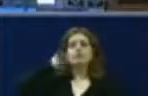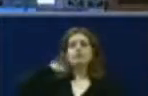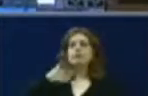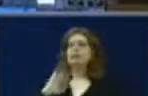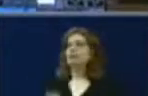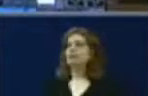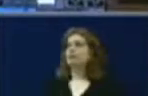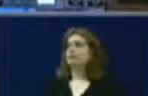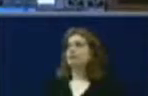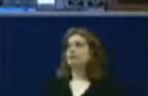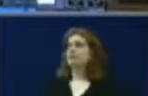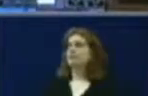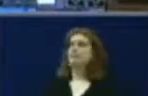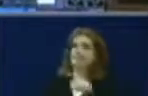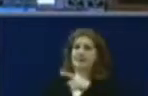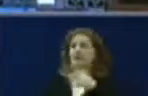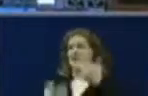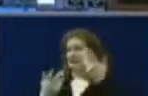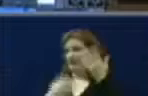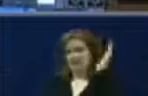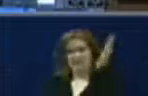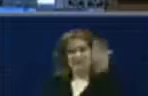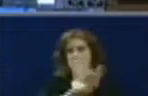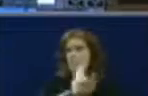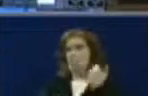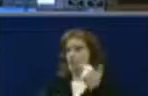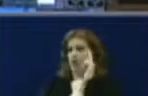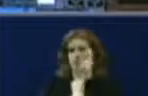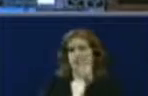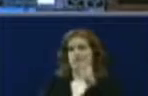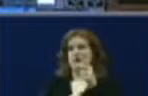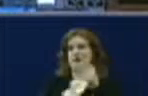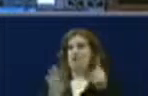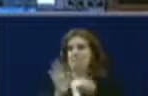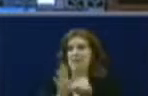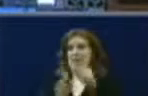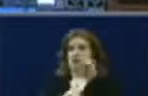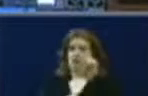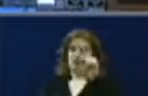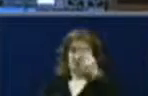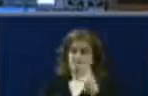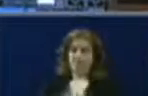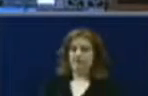Mr. Harmer, you've done this before. 3 minutes, bell after 2.5.